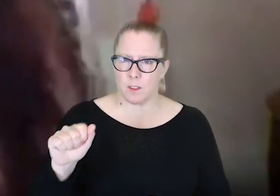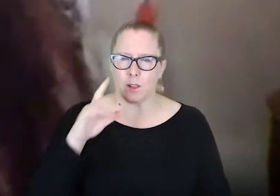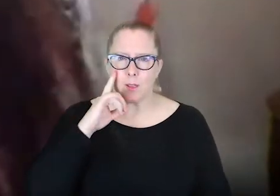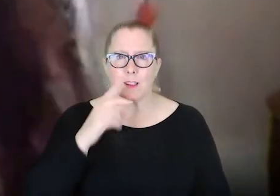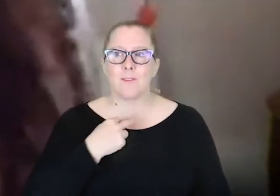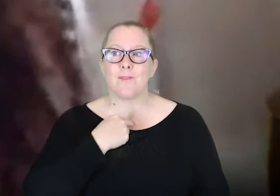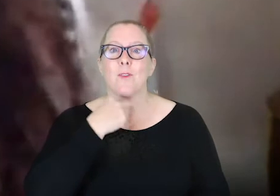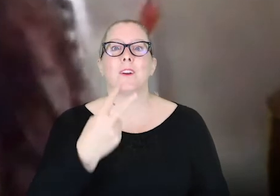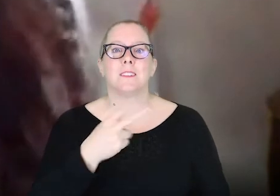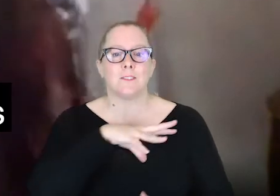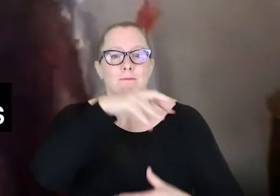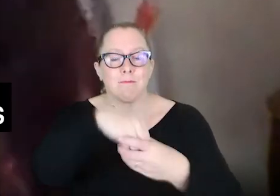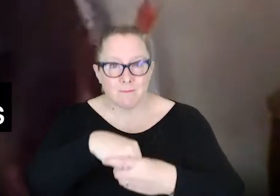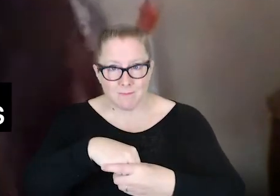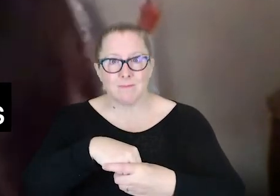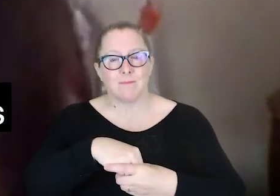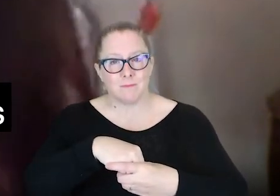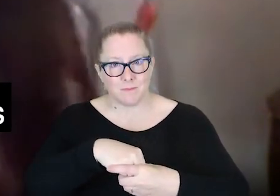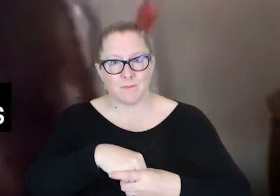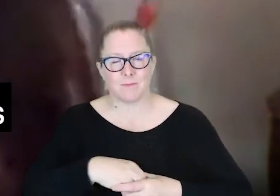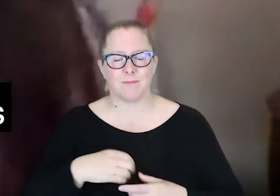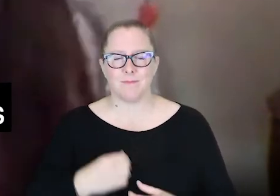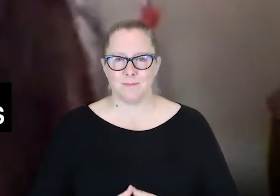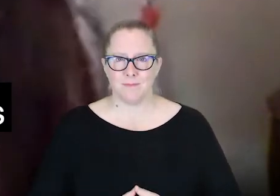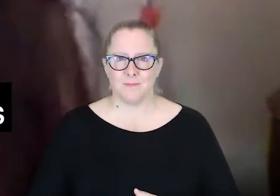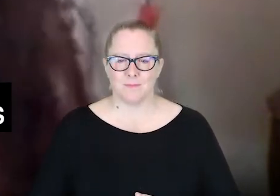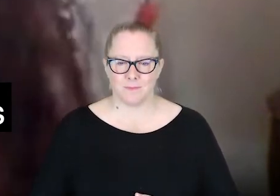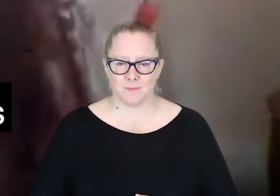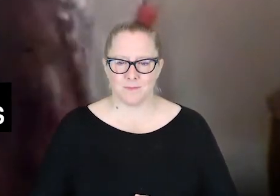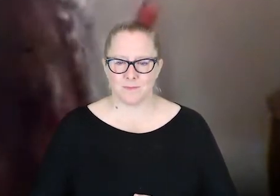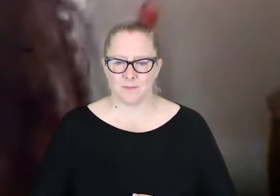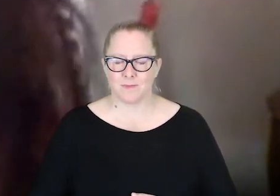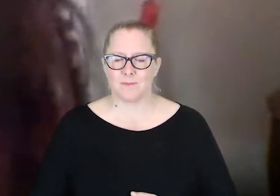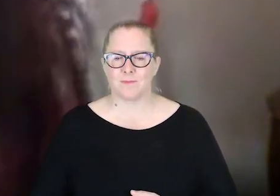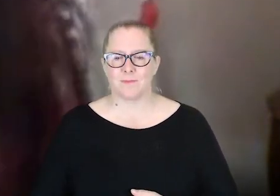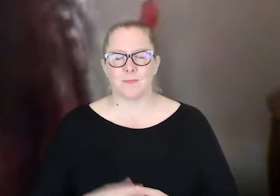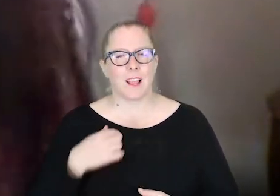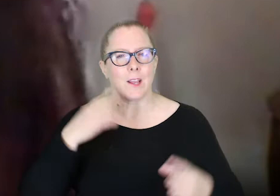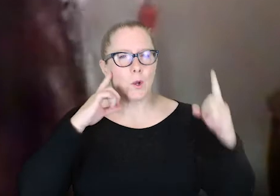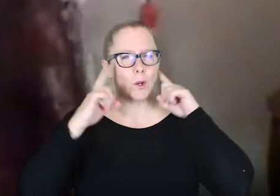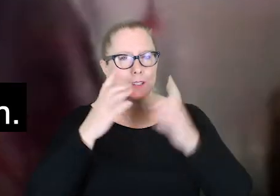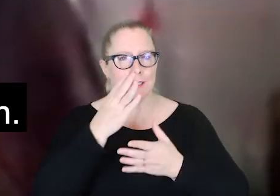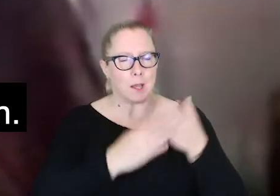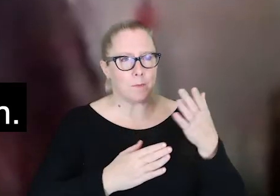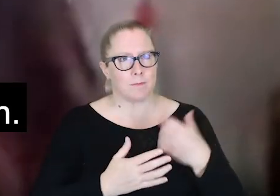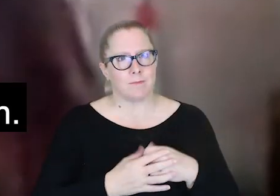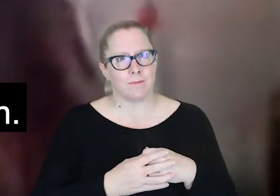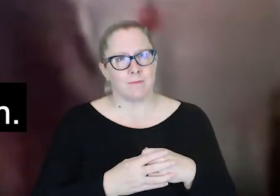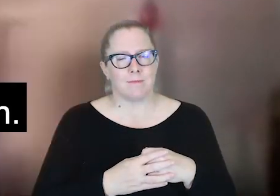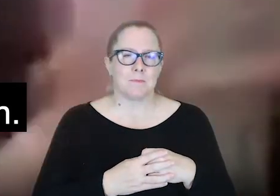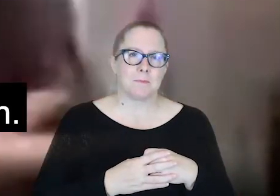their job, their experiences, but they are trying to bring their voices on the global agenda. I